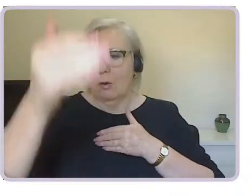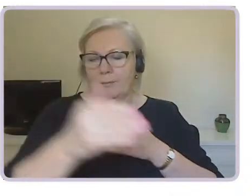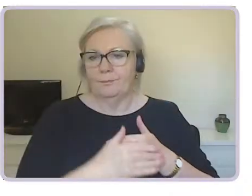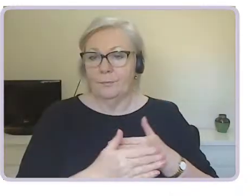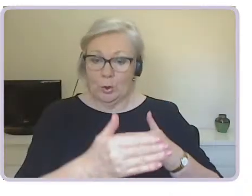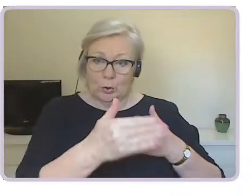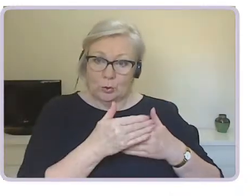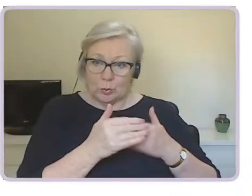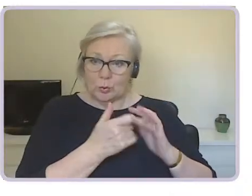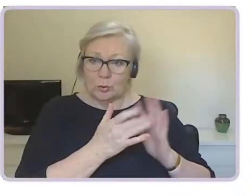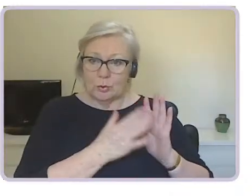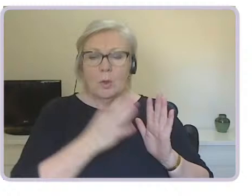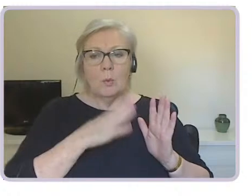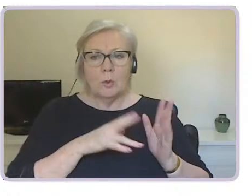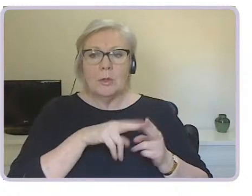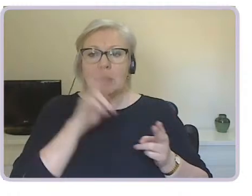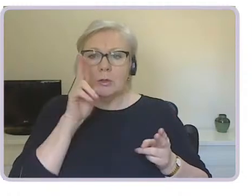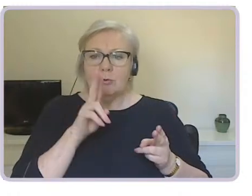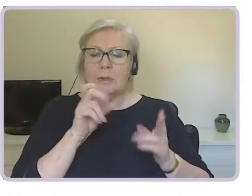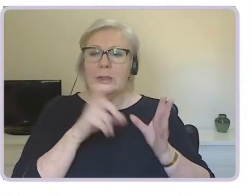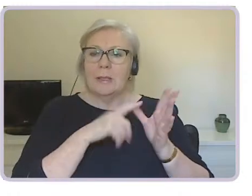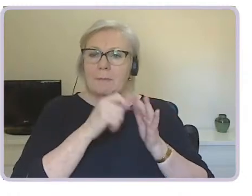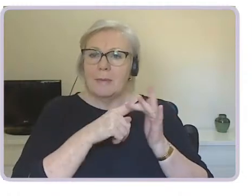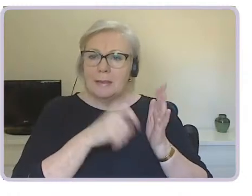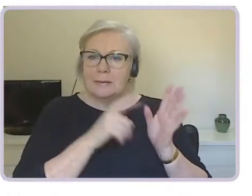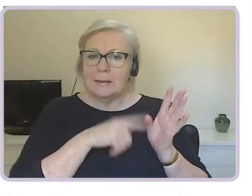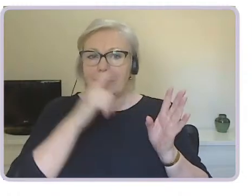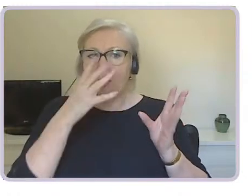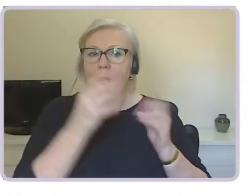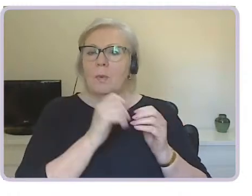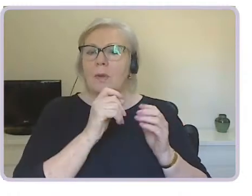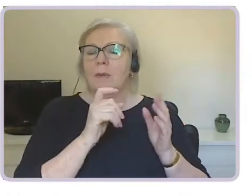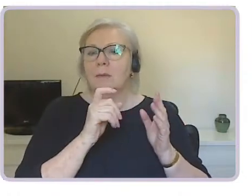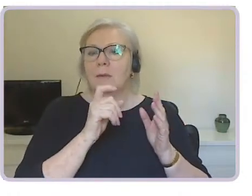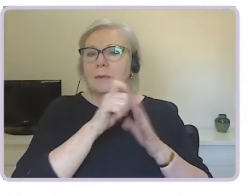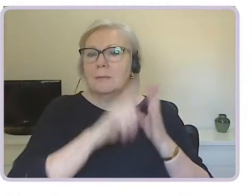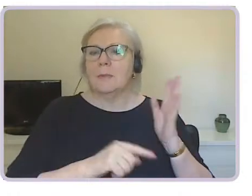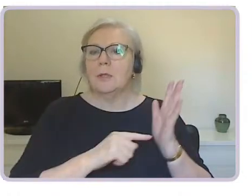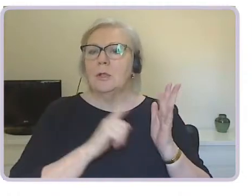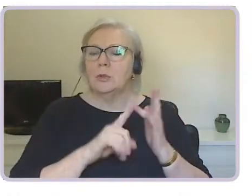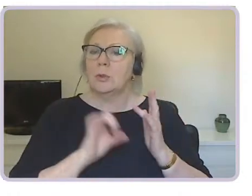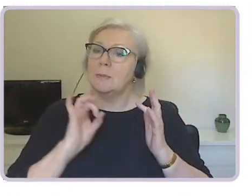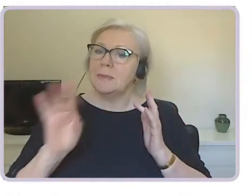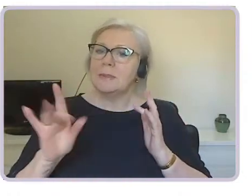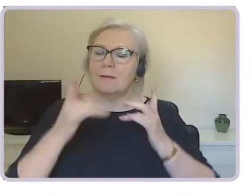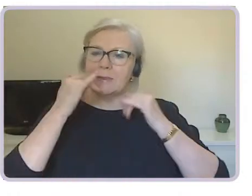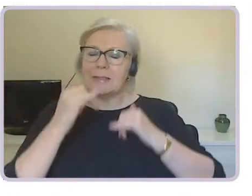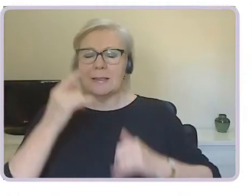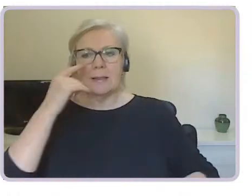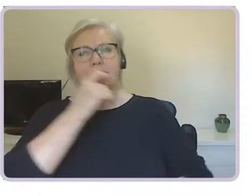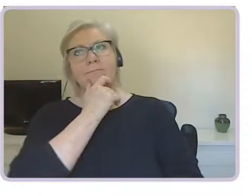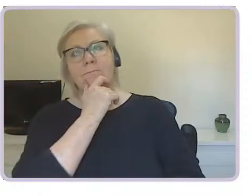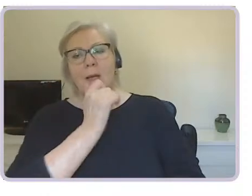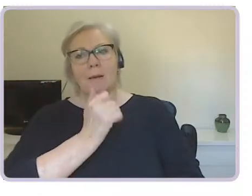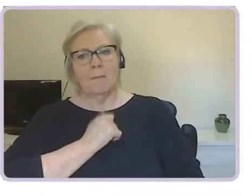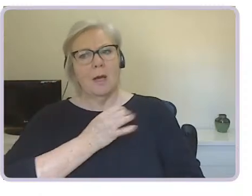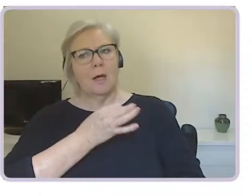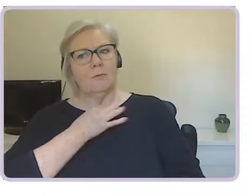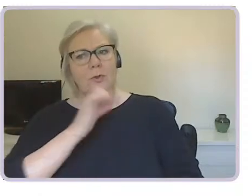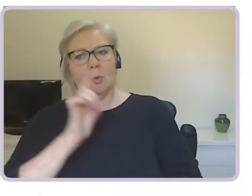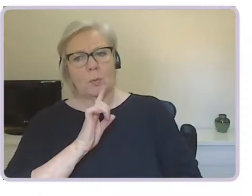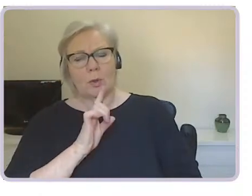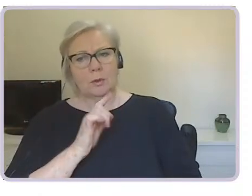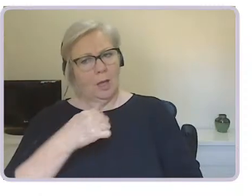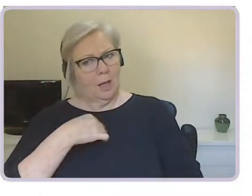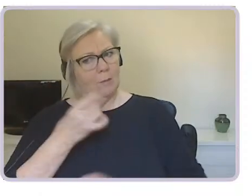to increase the capacity of people with disability to self-assess. What's my risk for natural hazards? How prepared am I